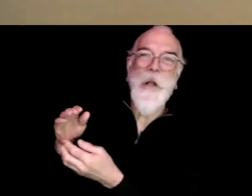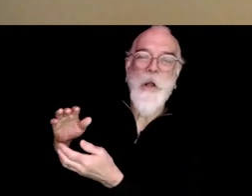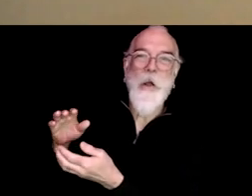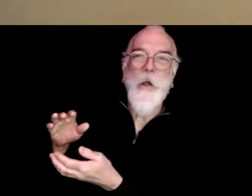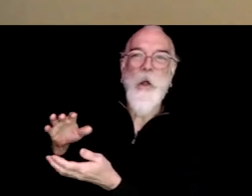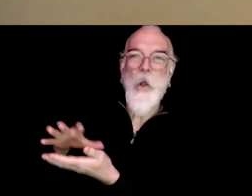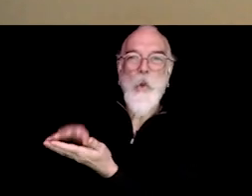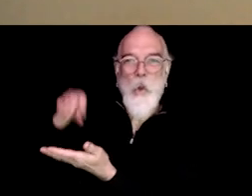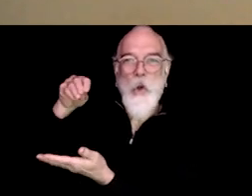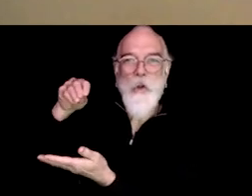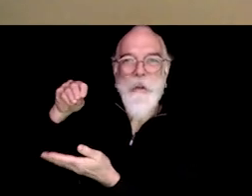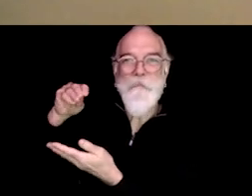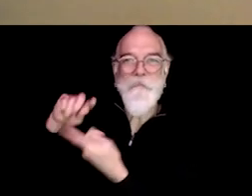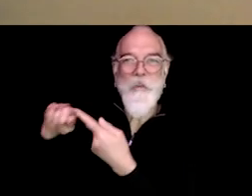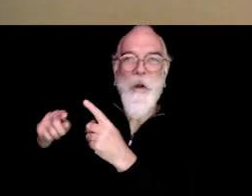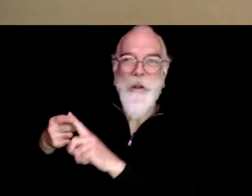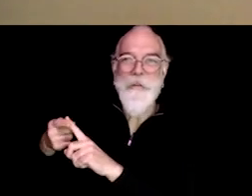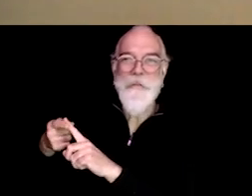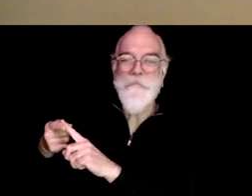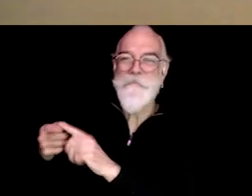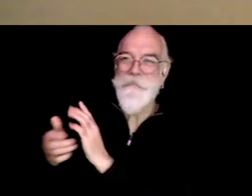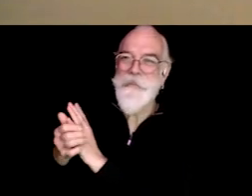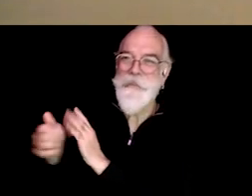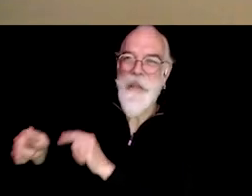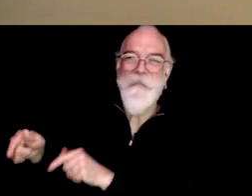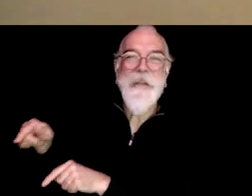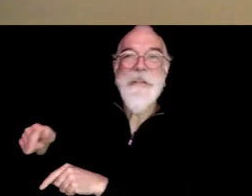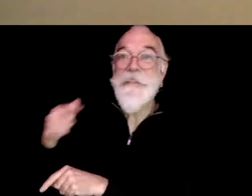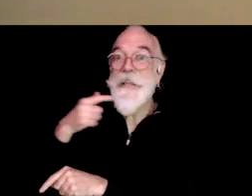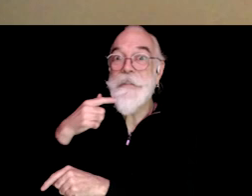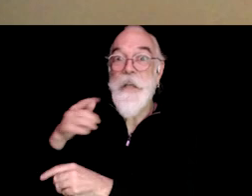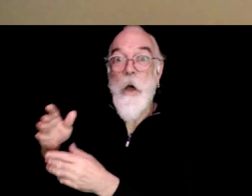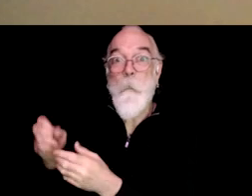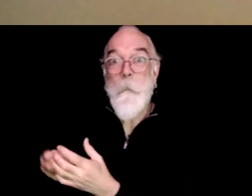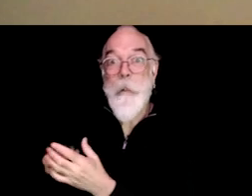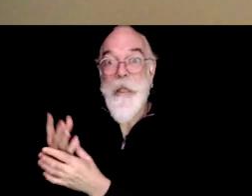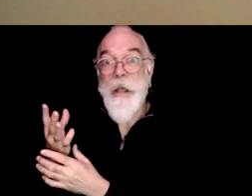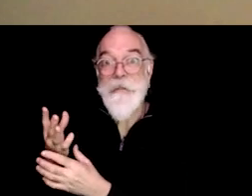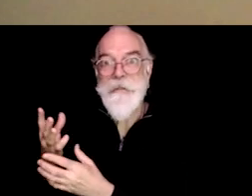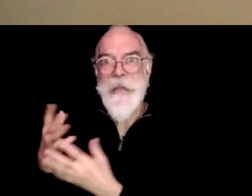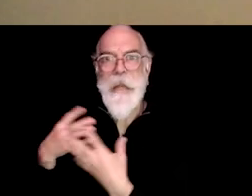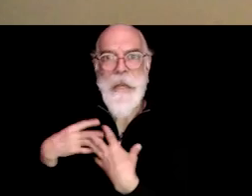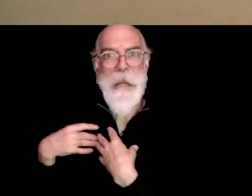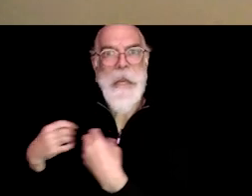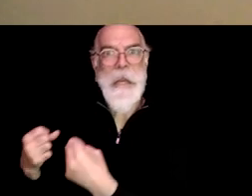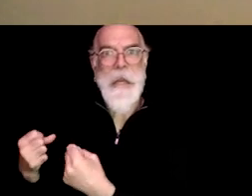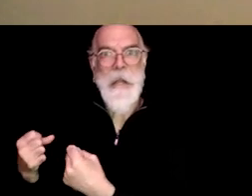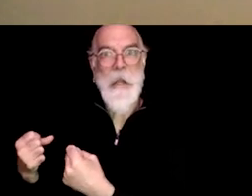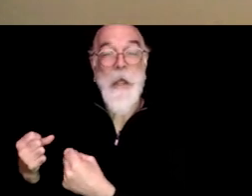the plants heal, but a song goes with each plant that heals.